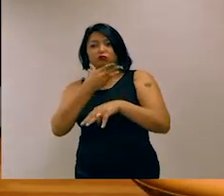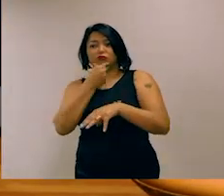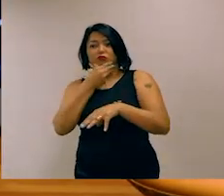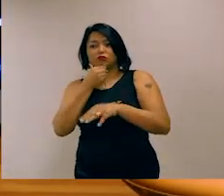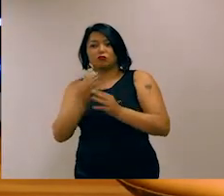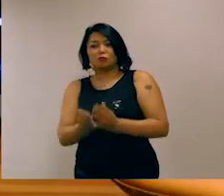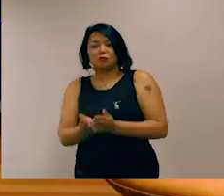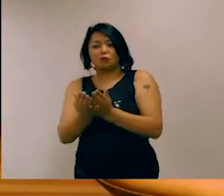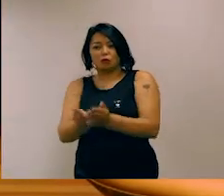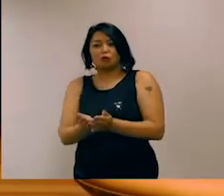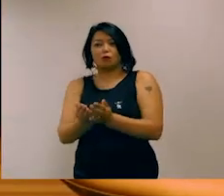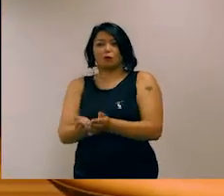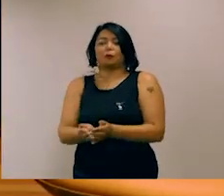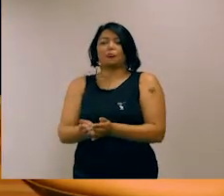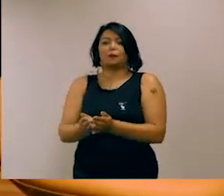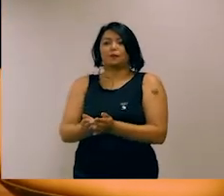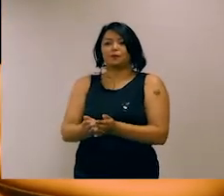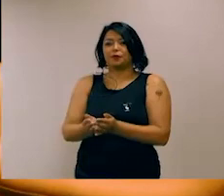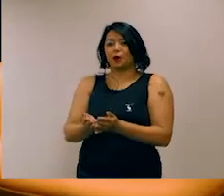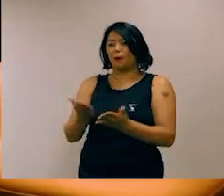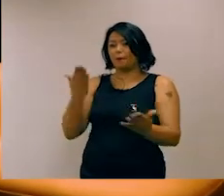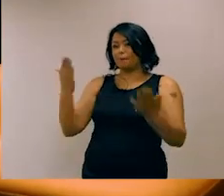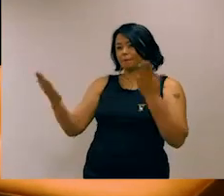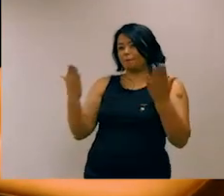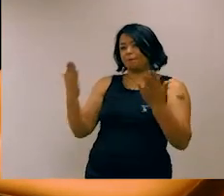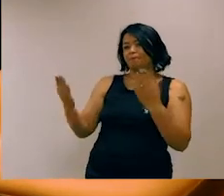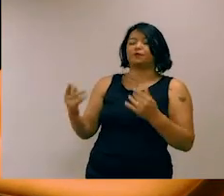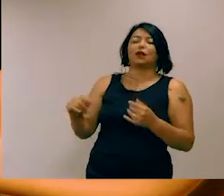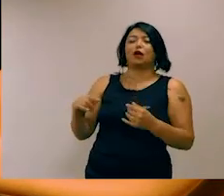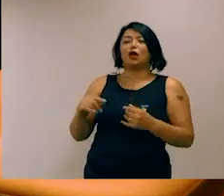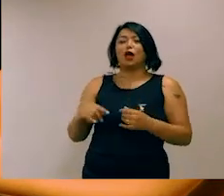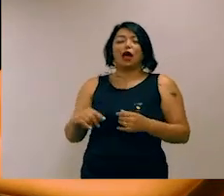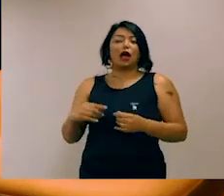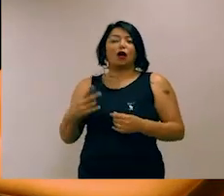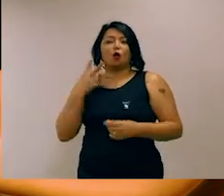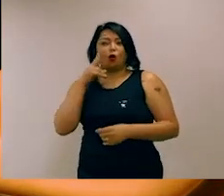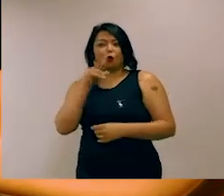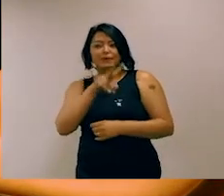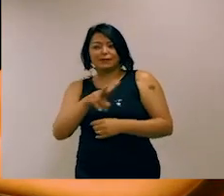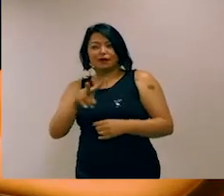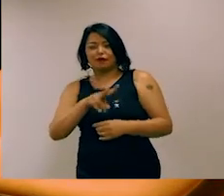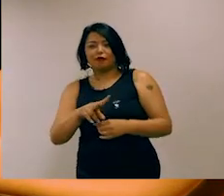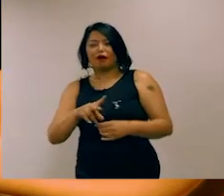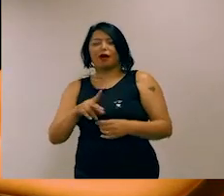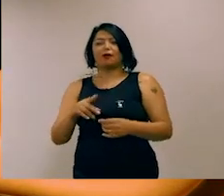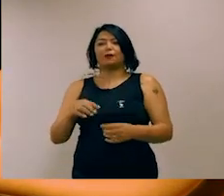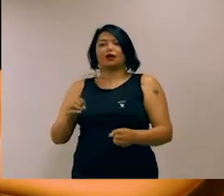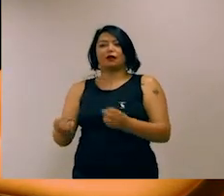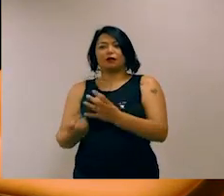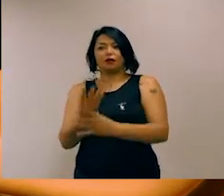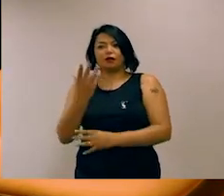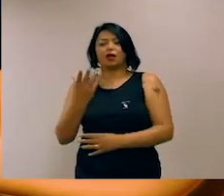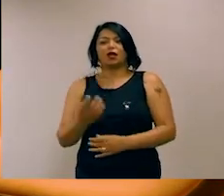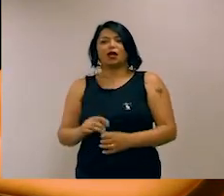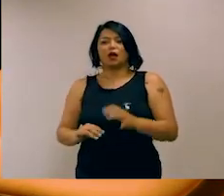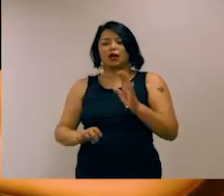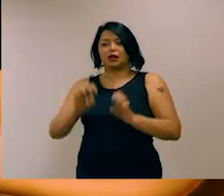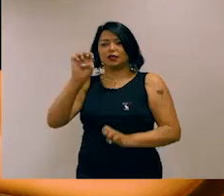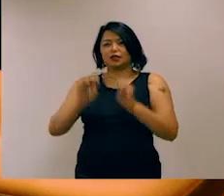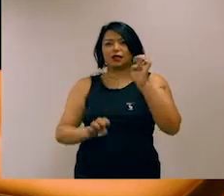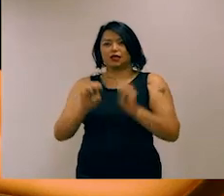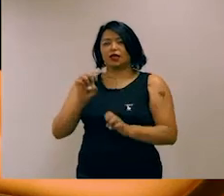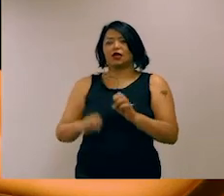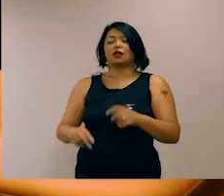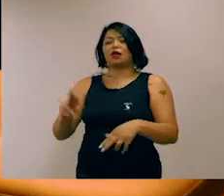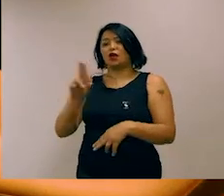medicine, psychology, economics, even design. So A-B testing, you can think of it as a form of